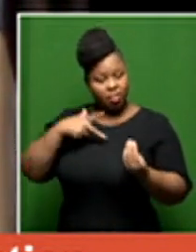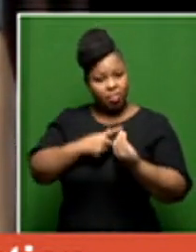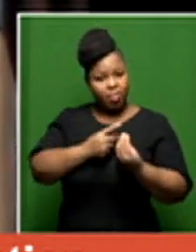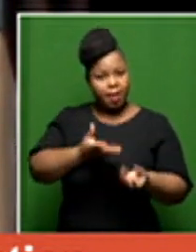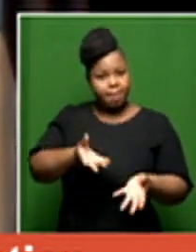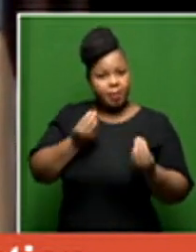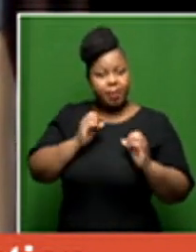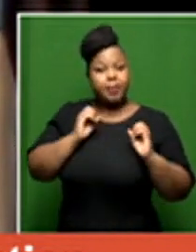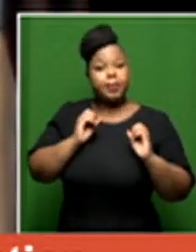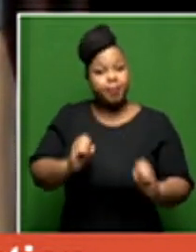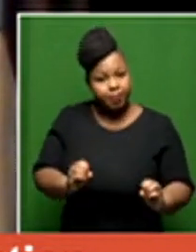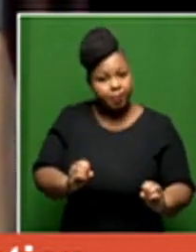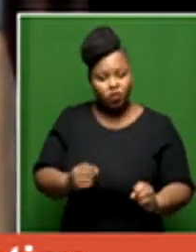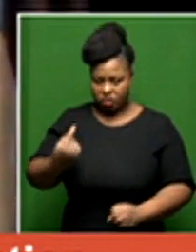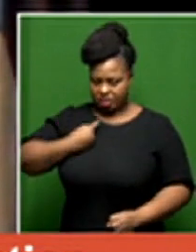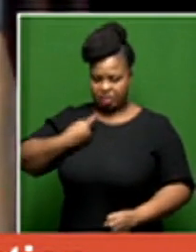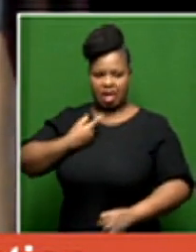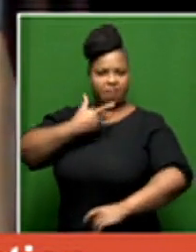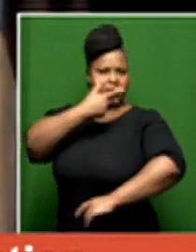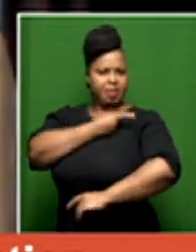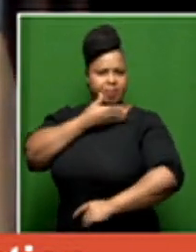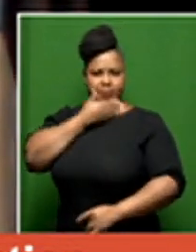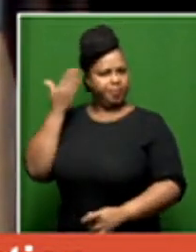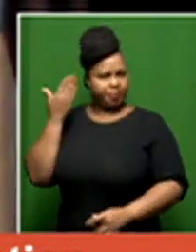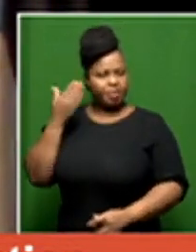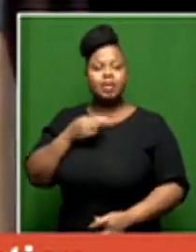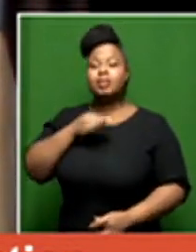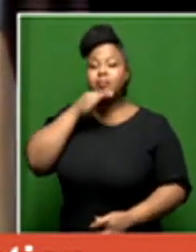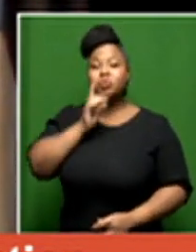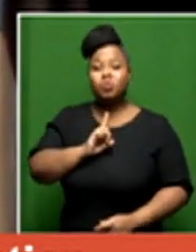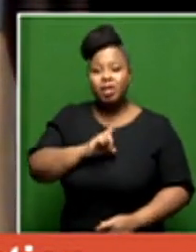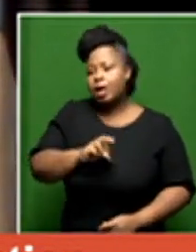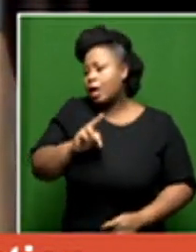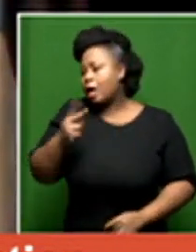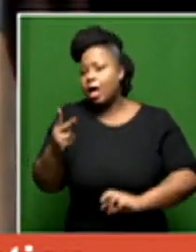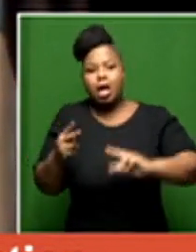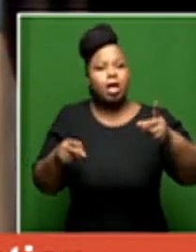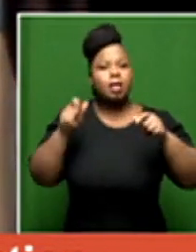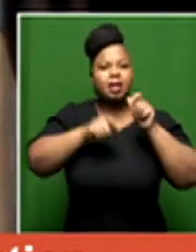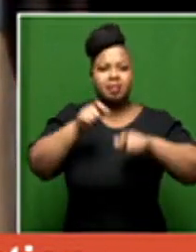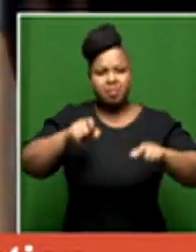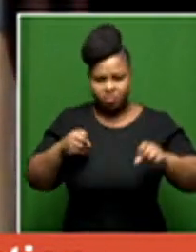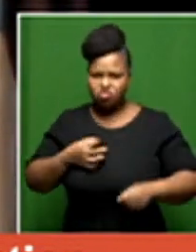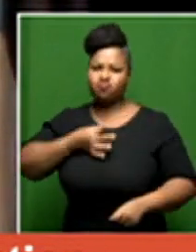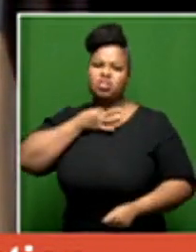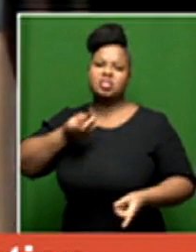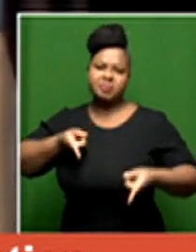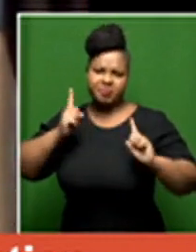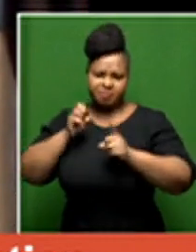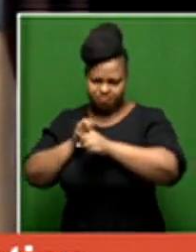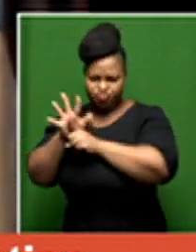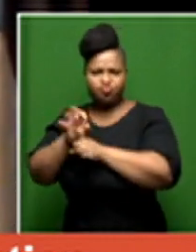you don't vaccinate yourself, you are putting a risk to other people around you and even in